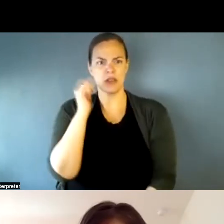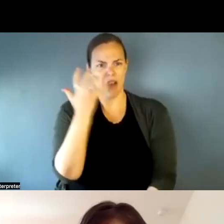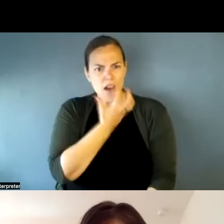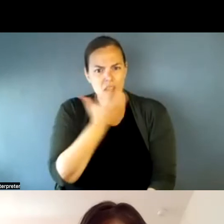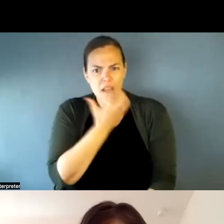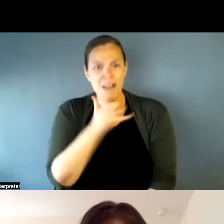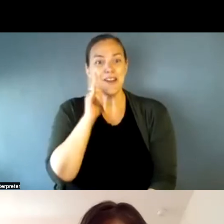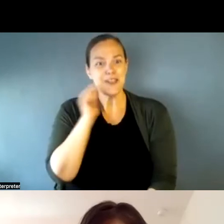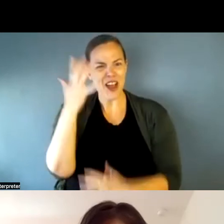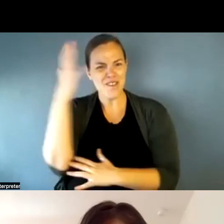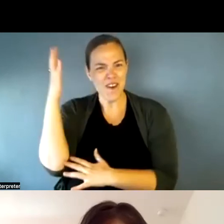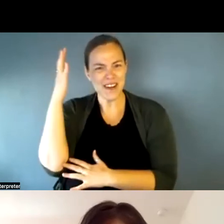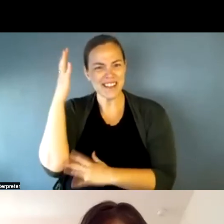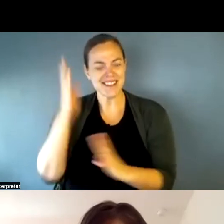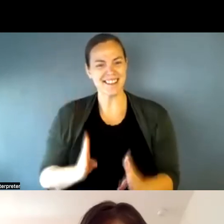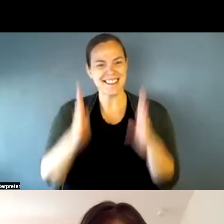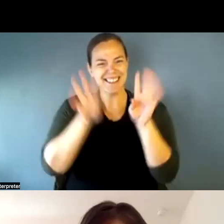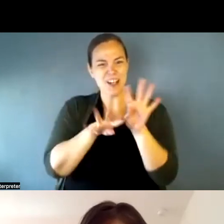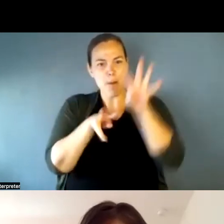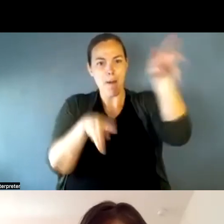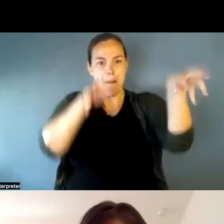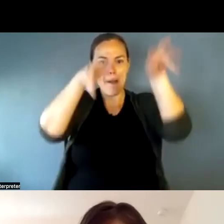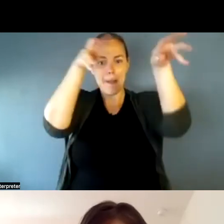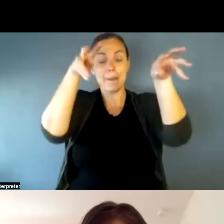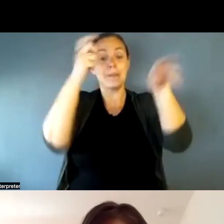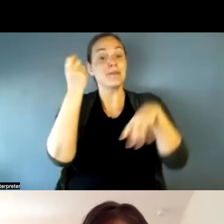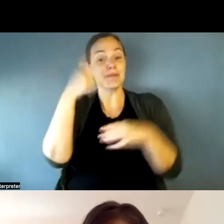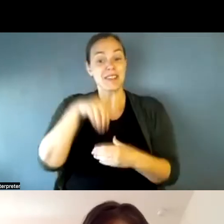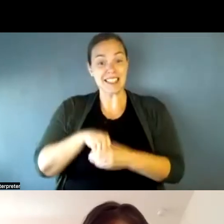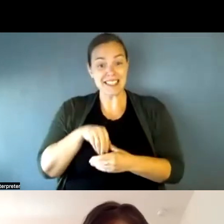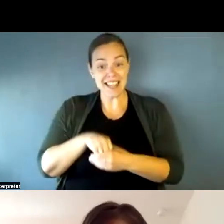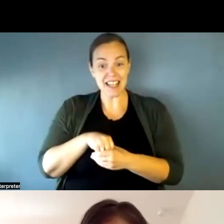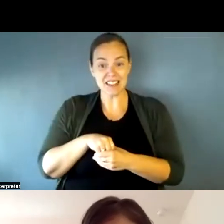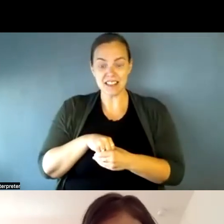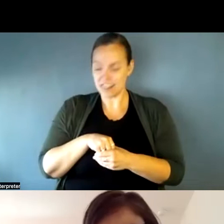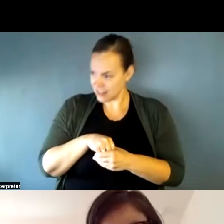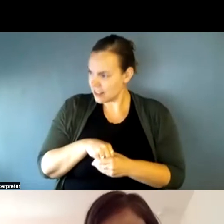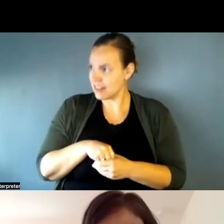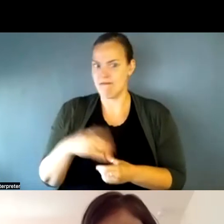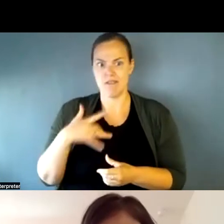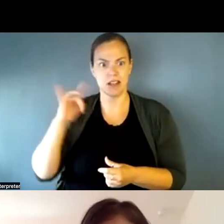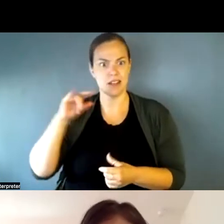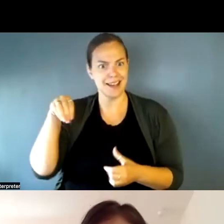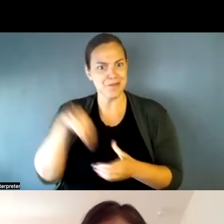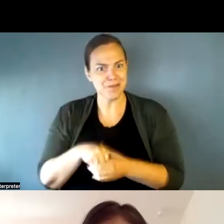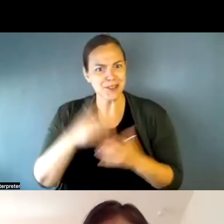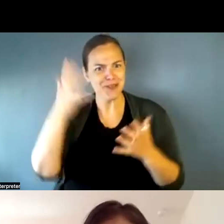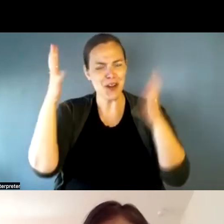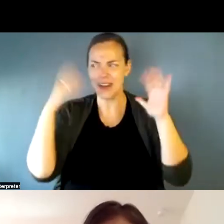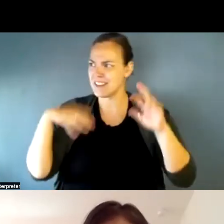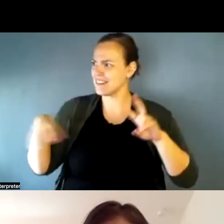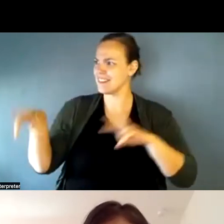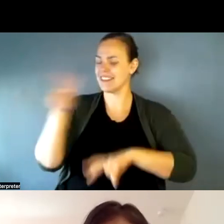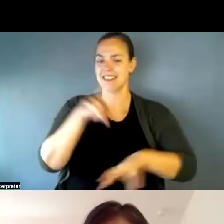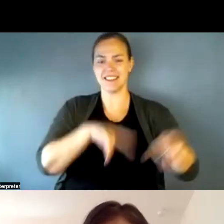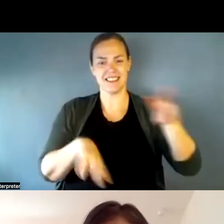a forest that's vertical. And on the inside, it feels like you're in a forest. And I only say